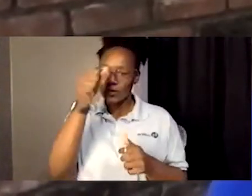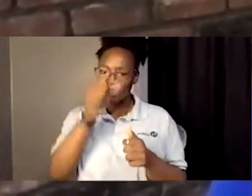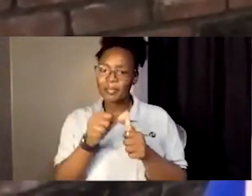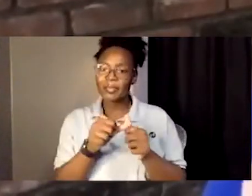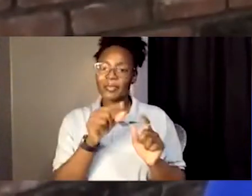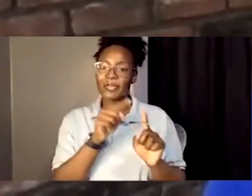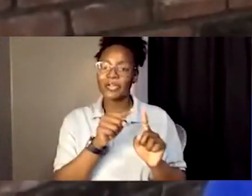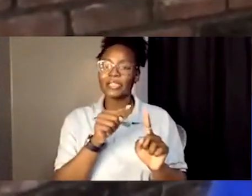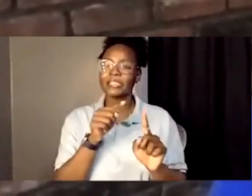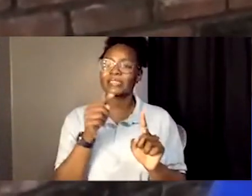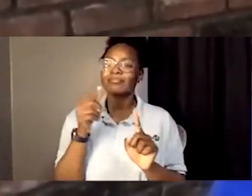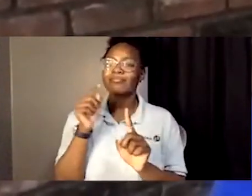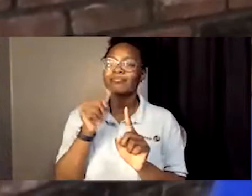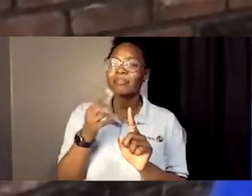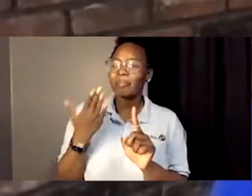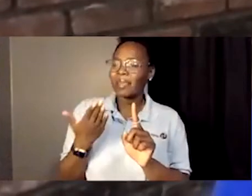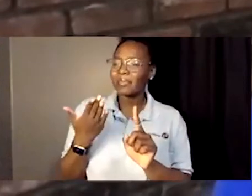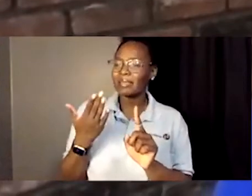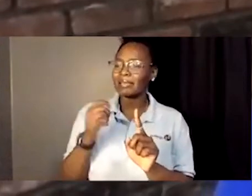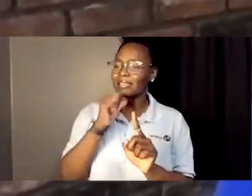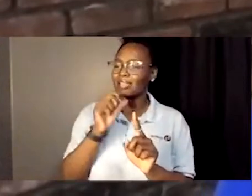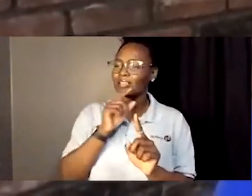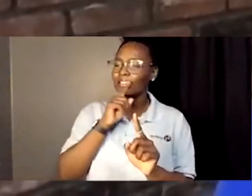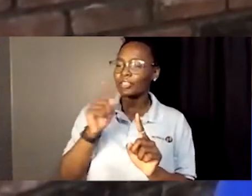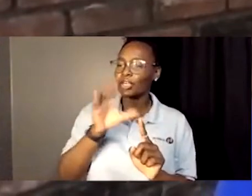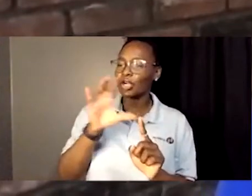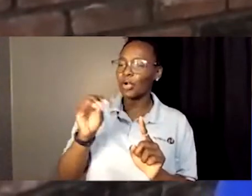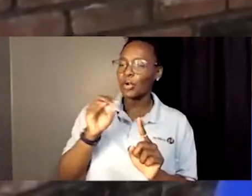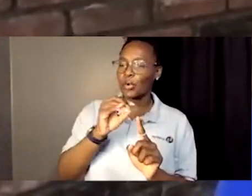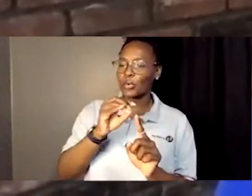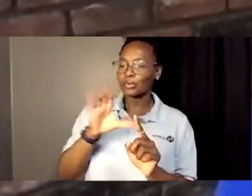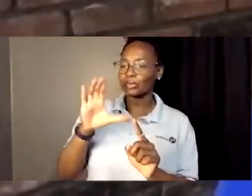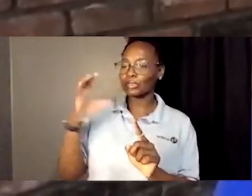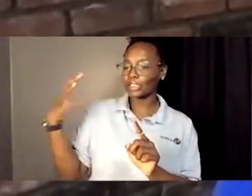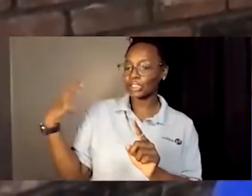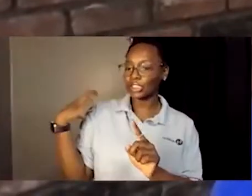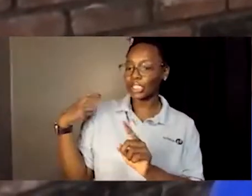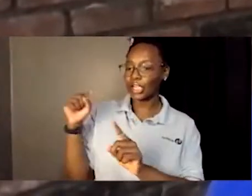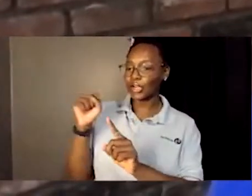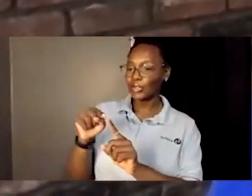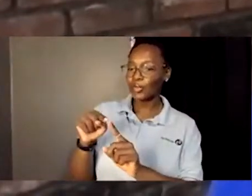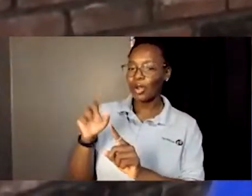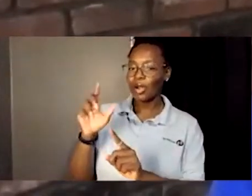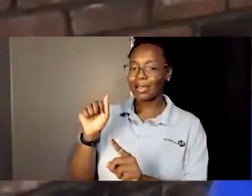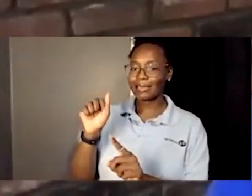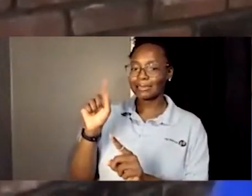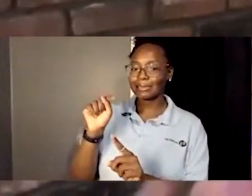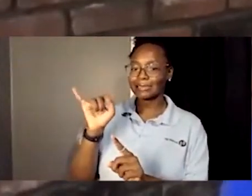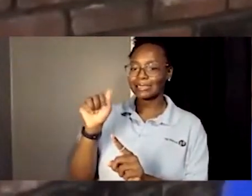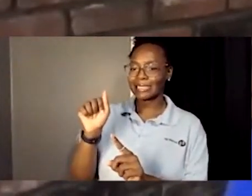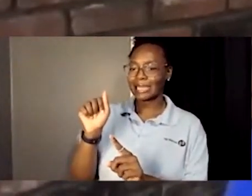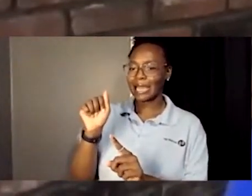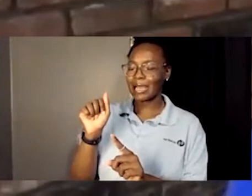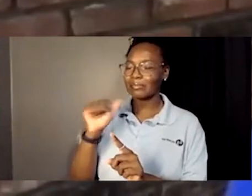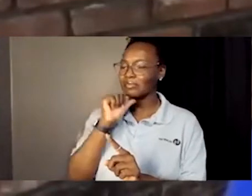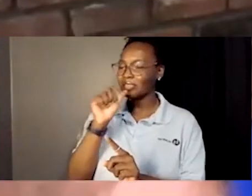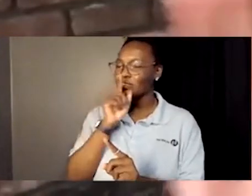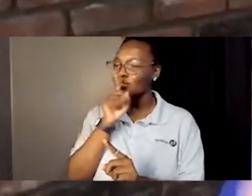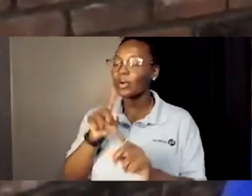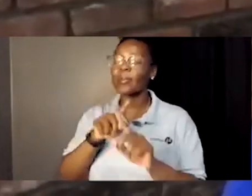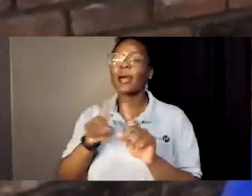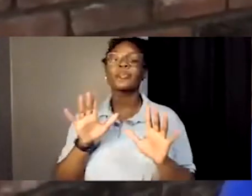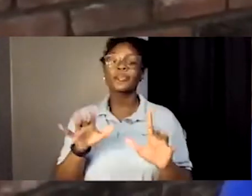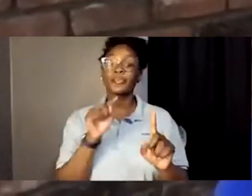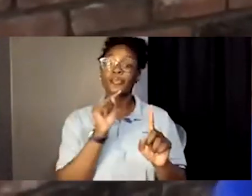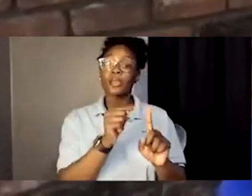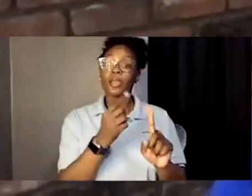co-chair. But we worked with the Minnesota-based marketing analytics company, Ovative. Their 200 employees